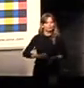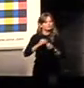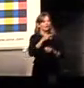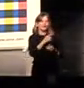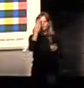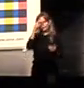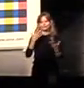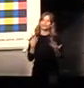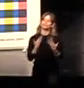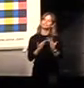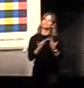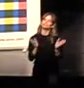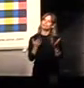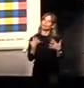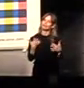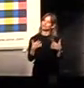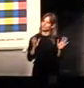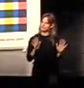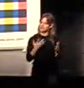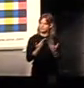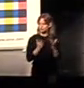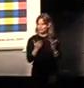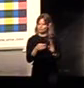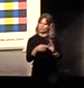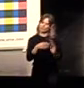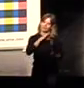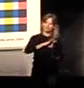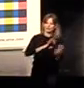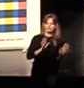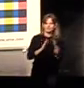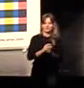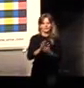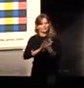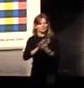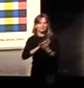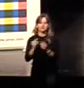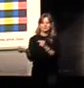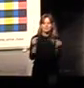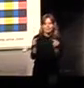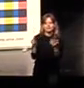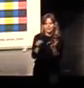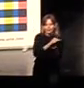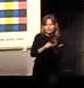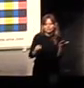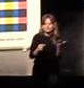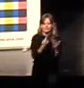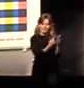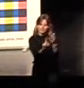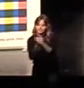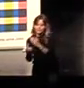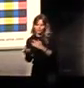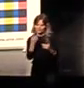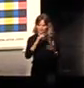interest following different steps die beet elections and which individuele foto's compost